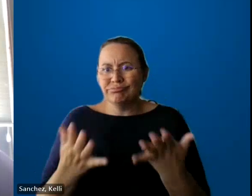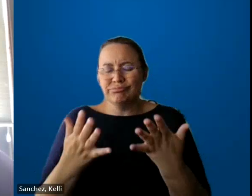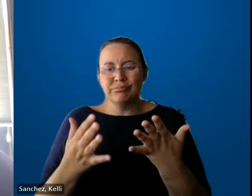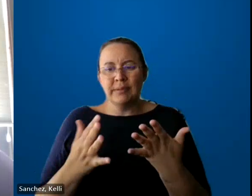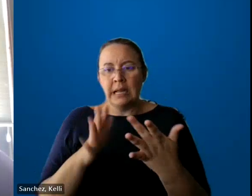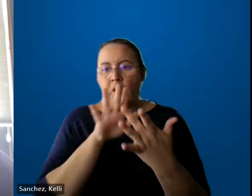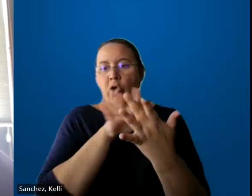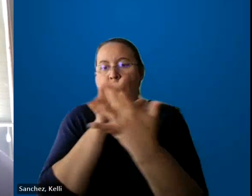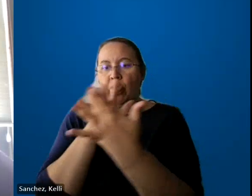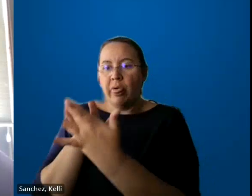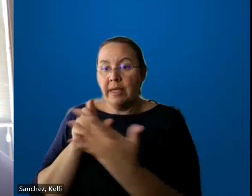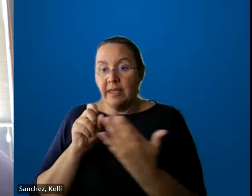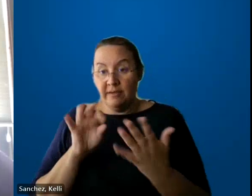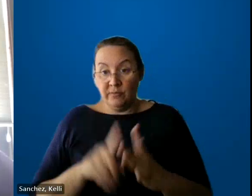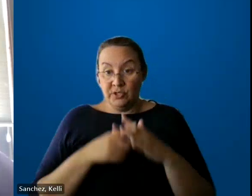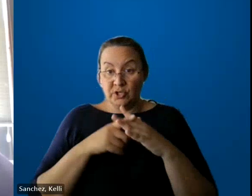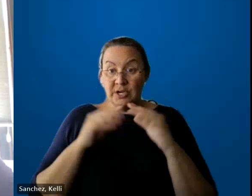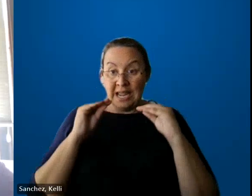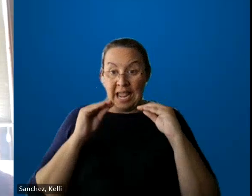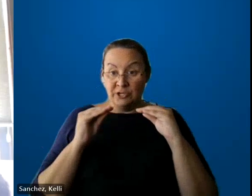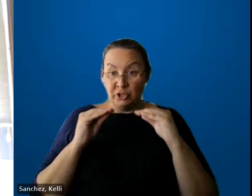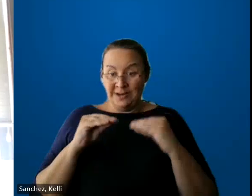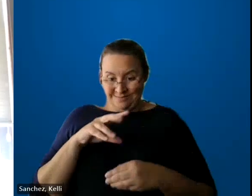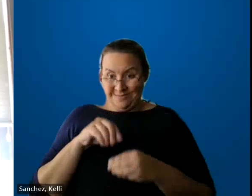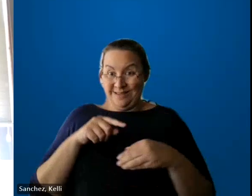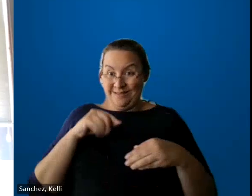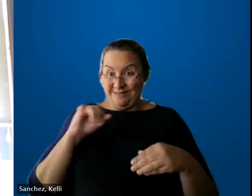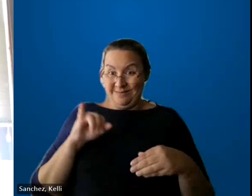we start educating within those,